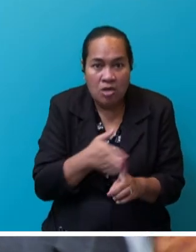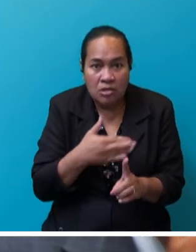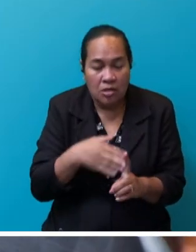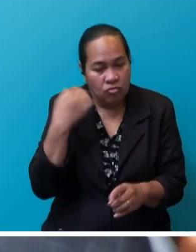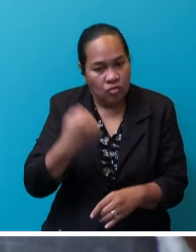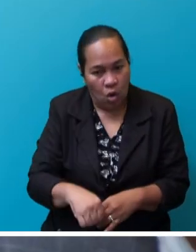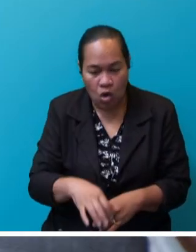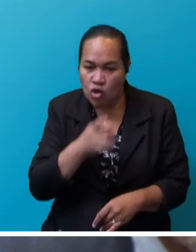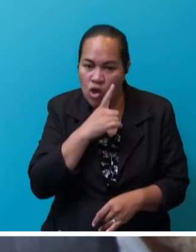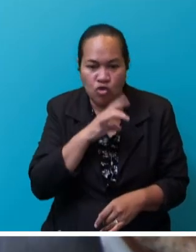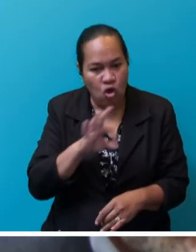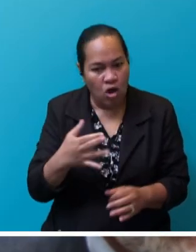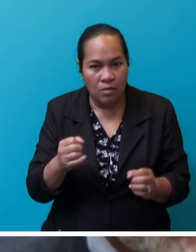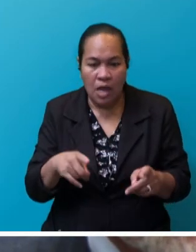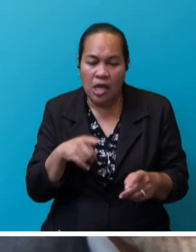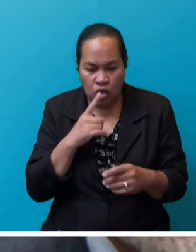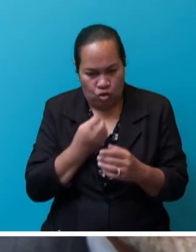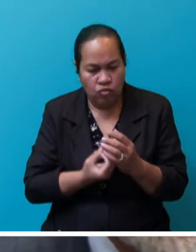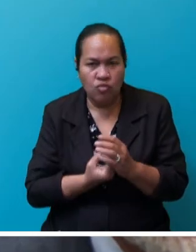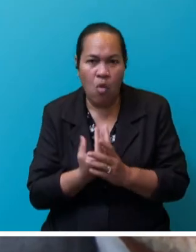lose opportunity to grow to her full potential.